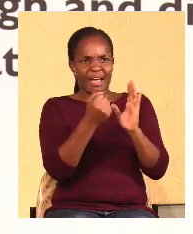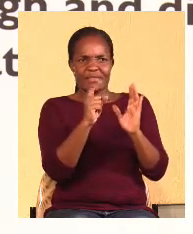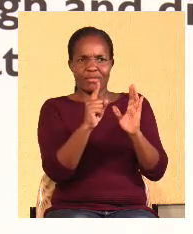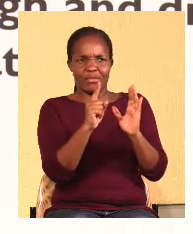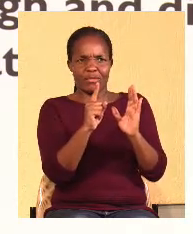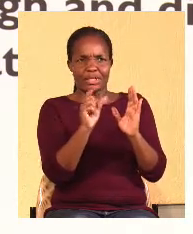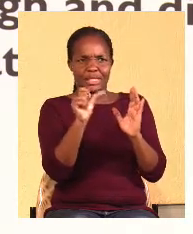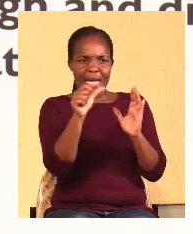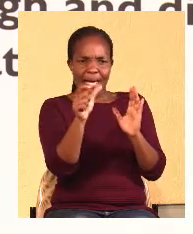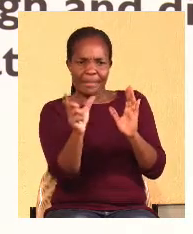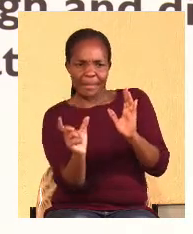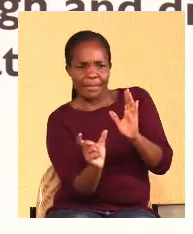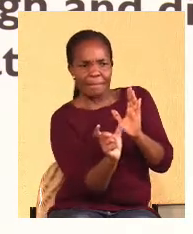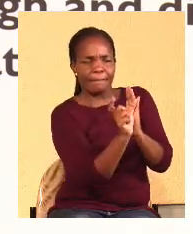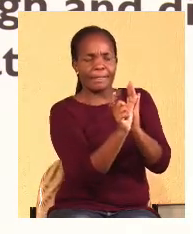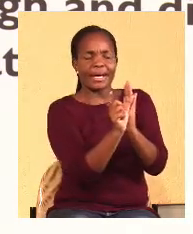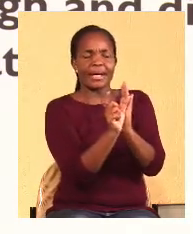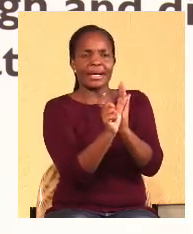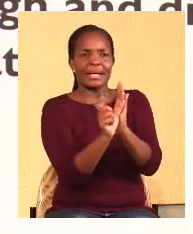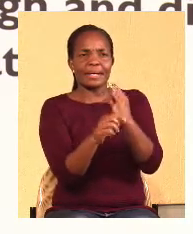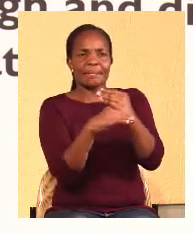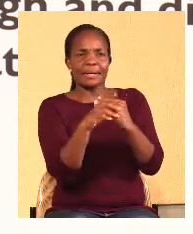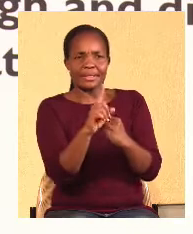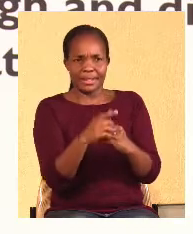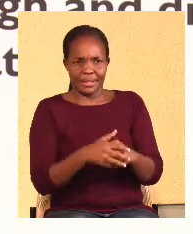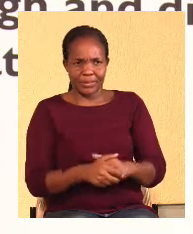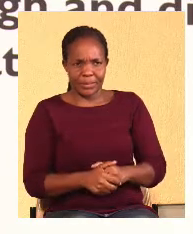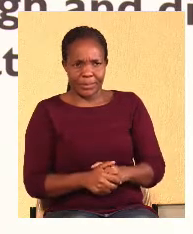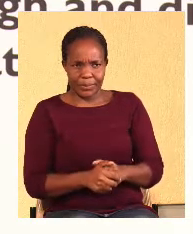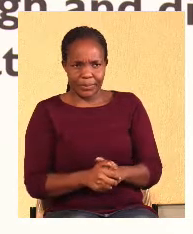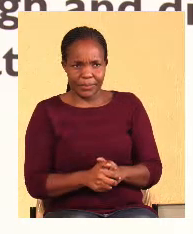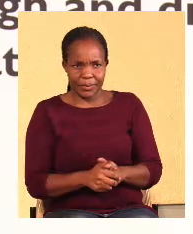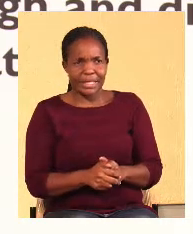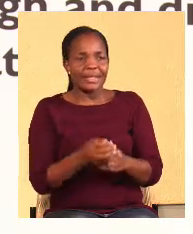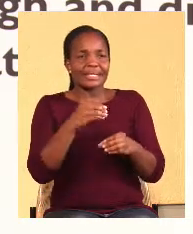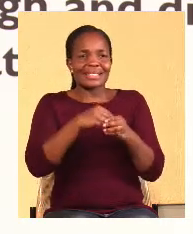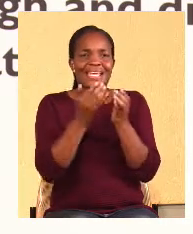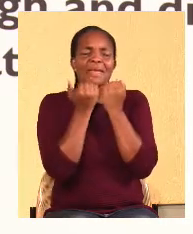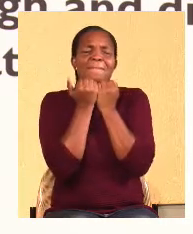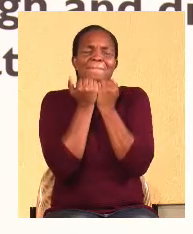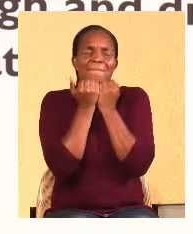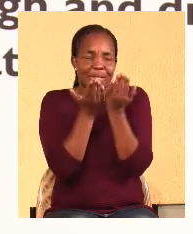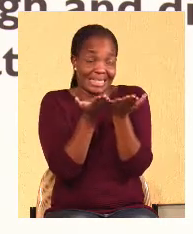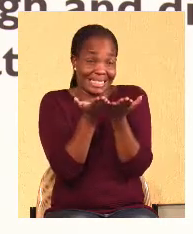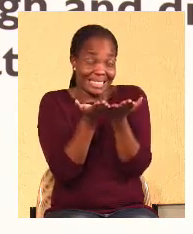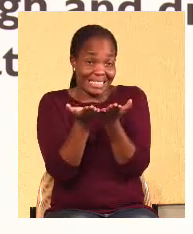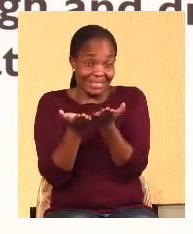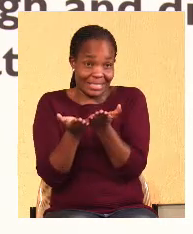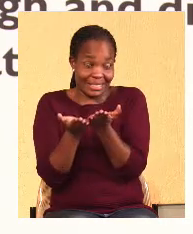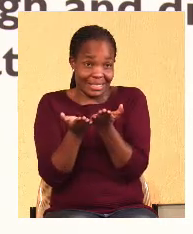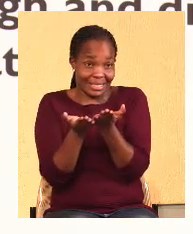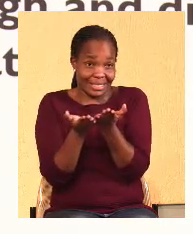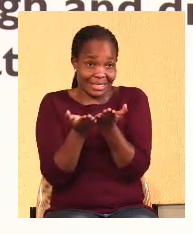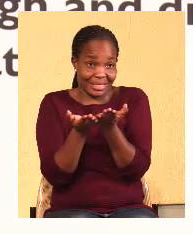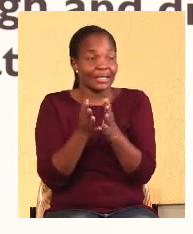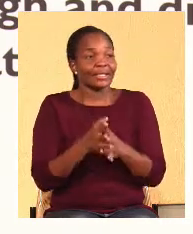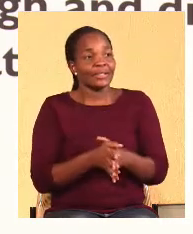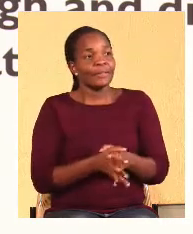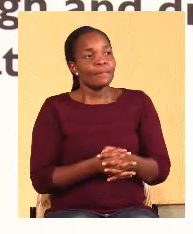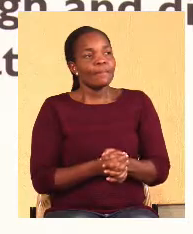structured list of essential services. It has also defined essential services, and that's where I borrow the elements from.